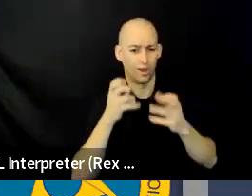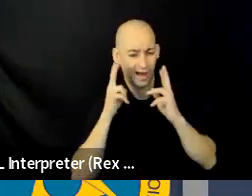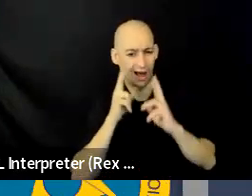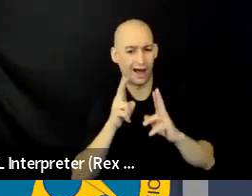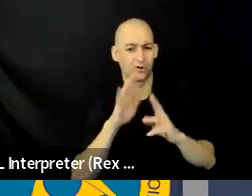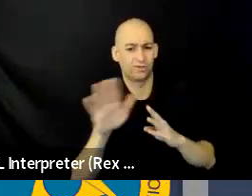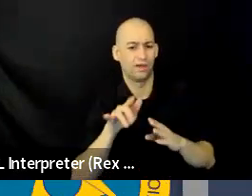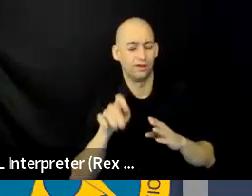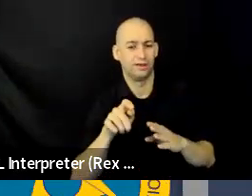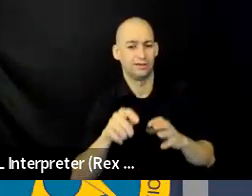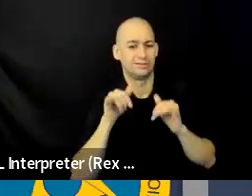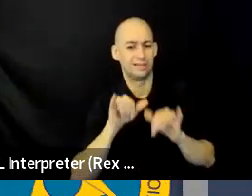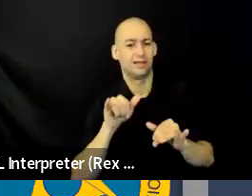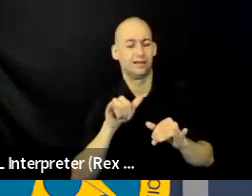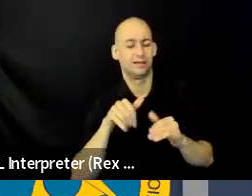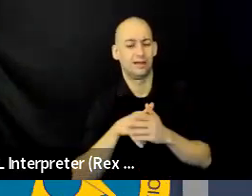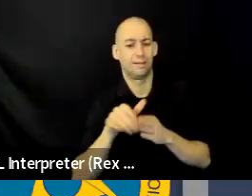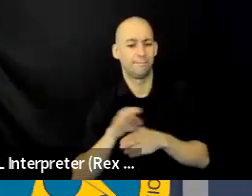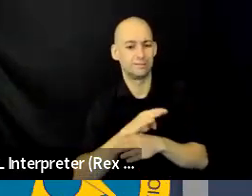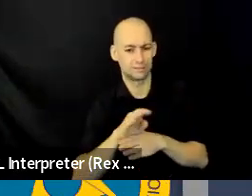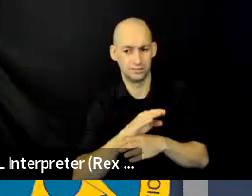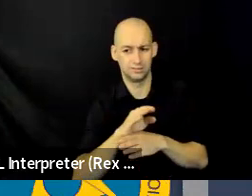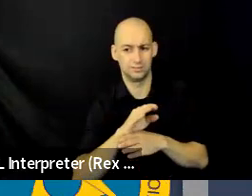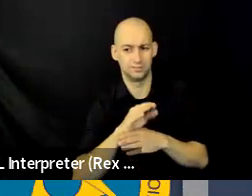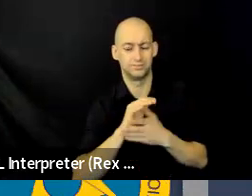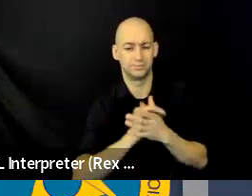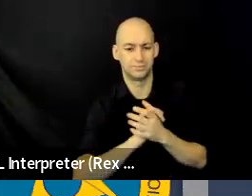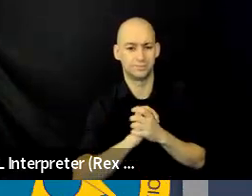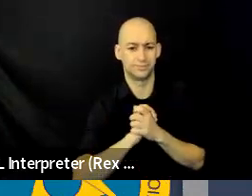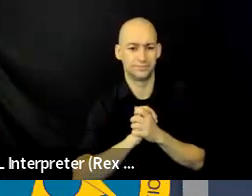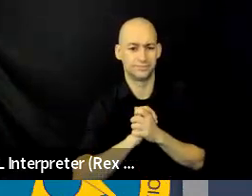business. And it is a benefit to interregional truckers.